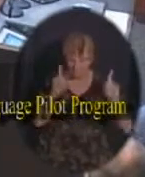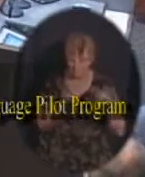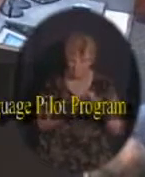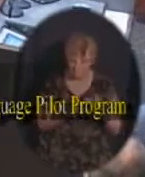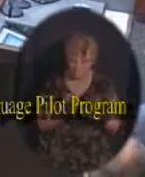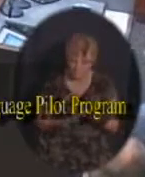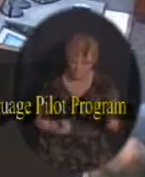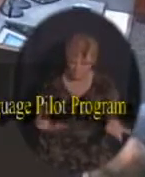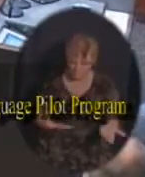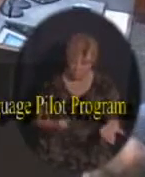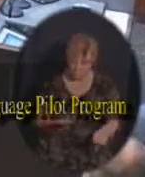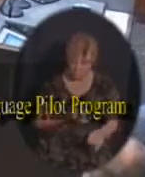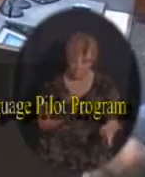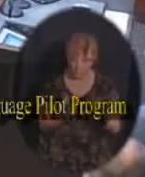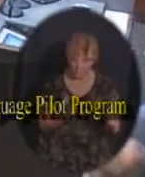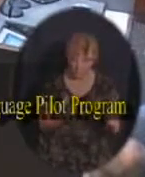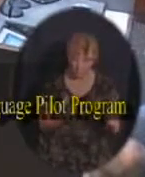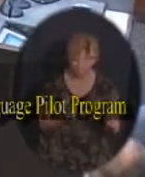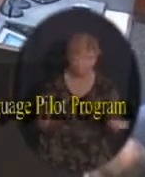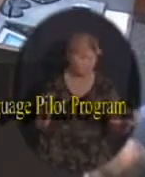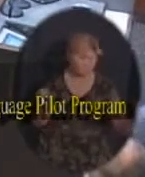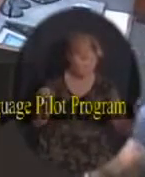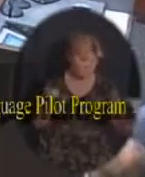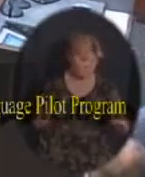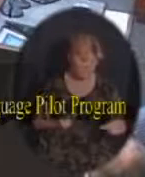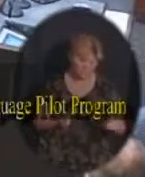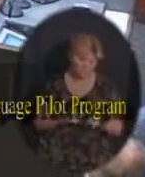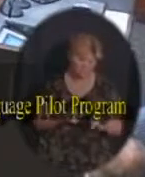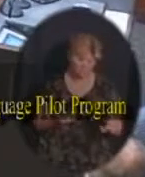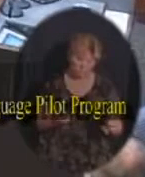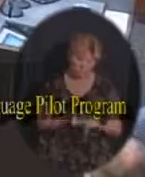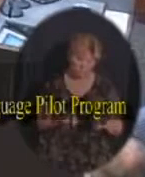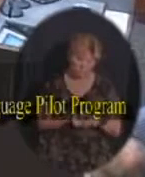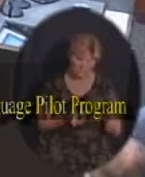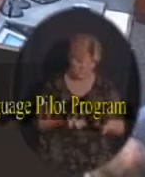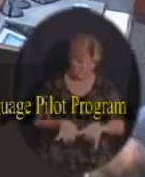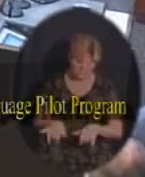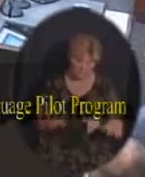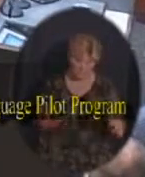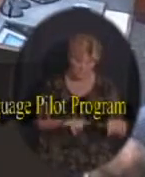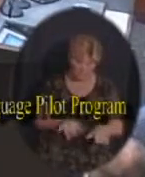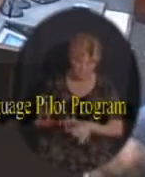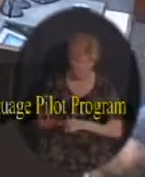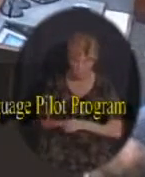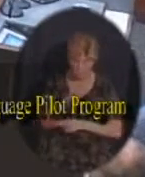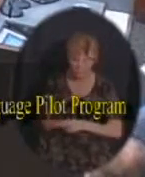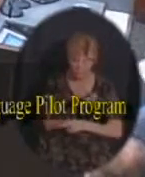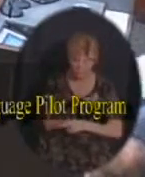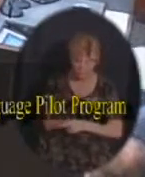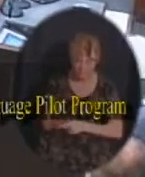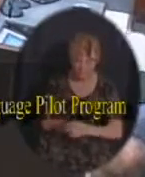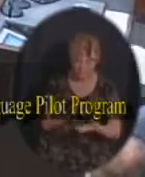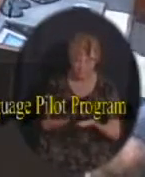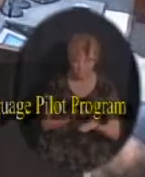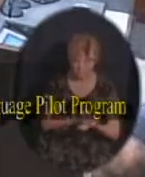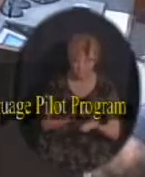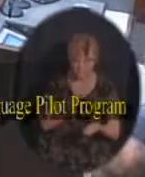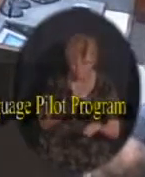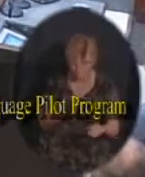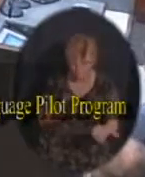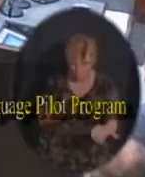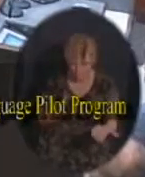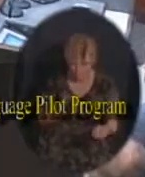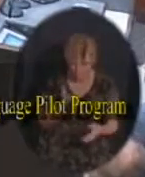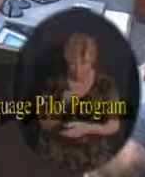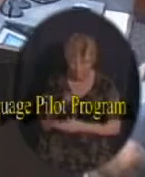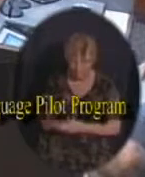standard that the other 25 schools would be staying at. So in other words, the vast majority of the